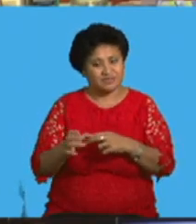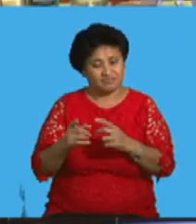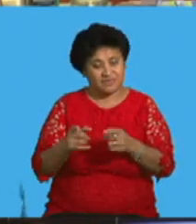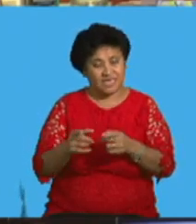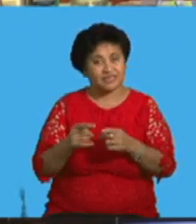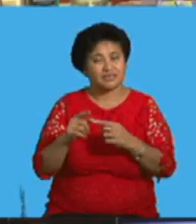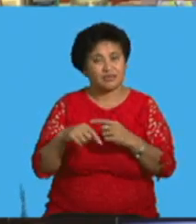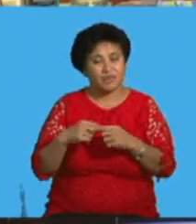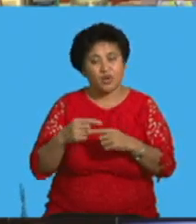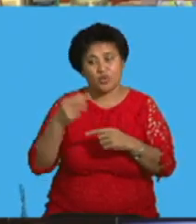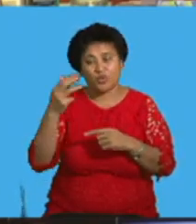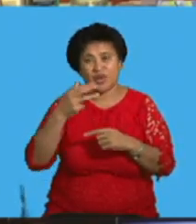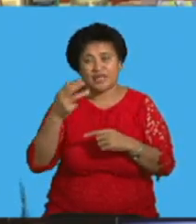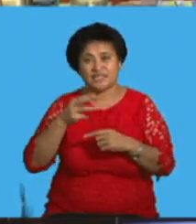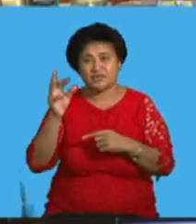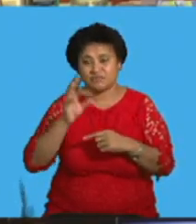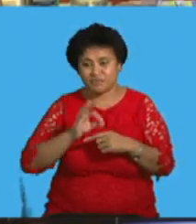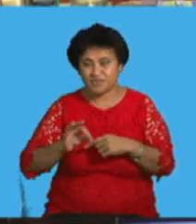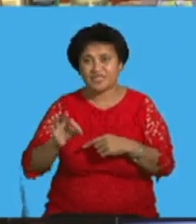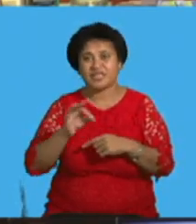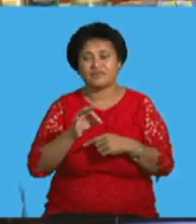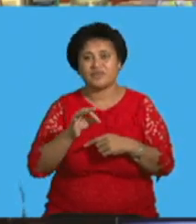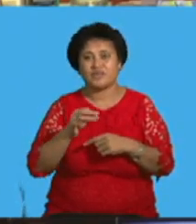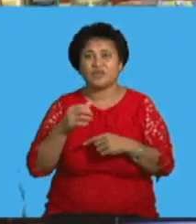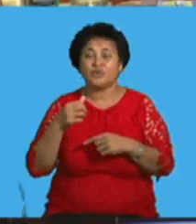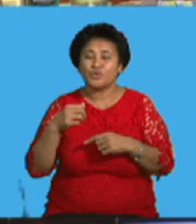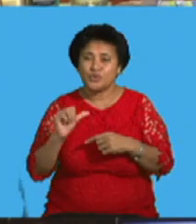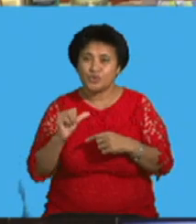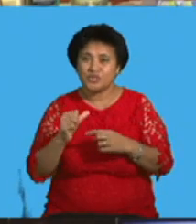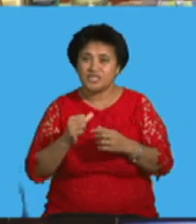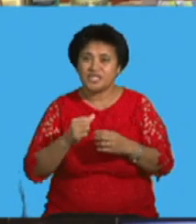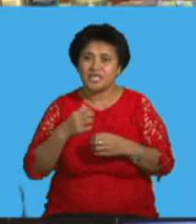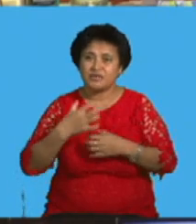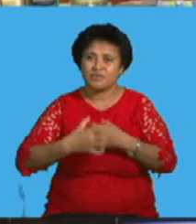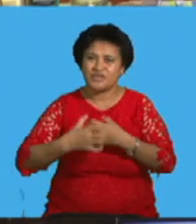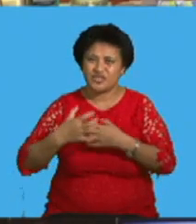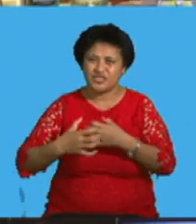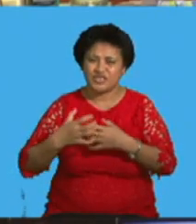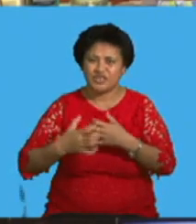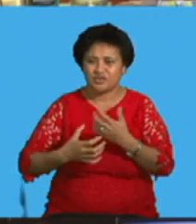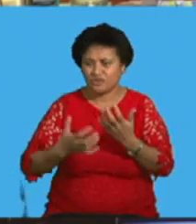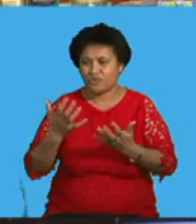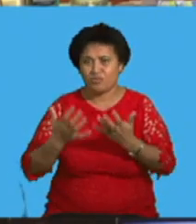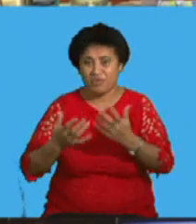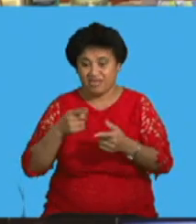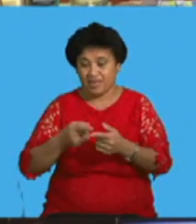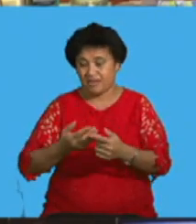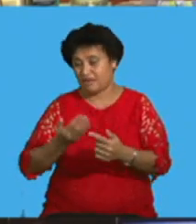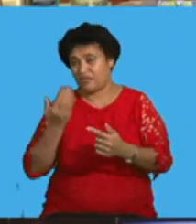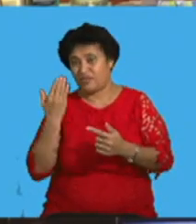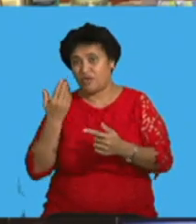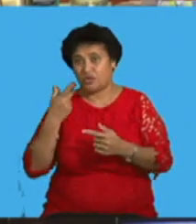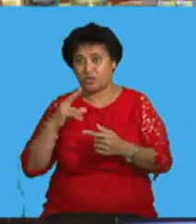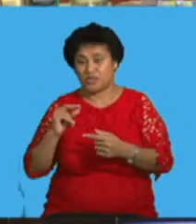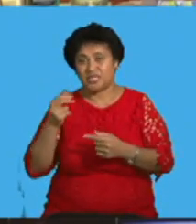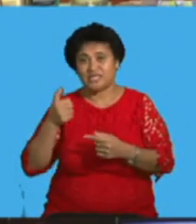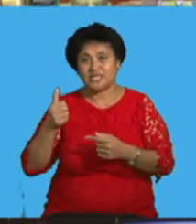of cane being mechanically harvested compared to mere 9% in 2016.